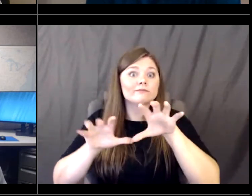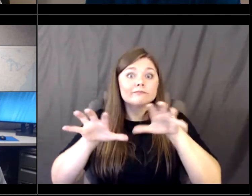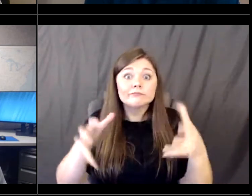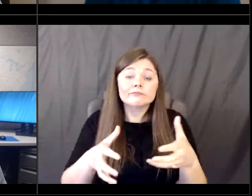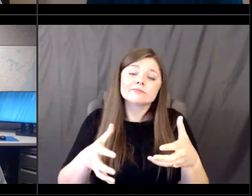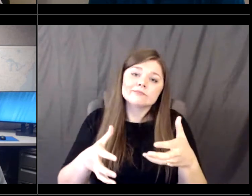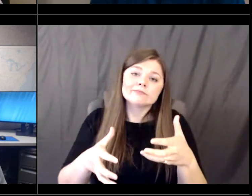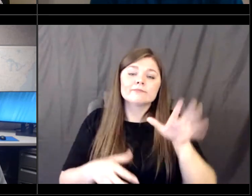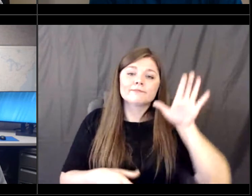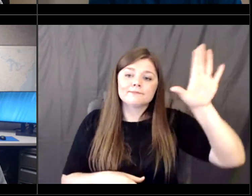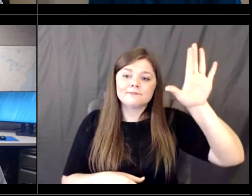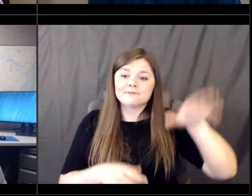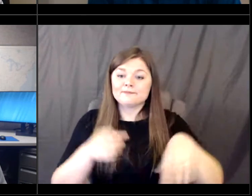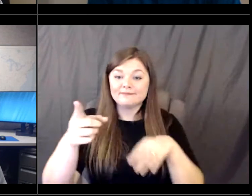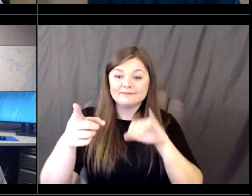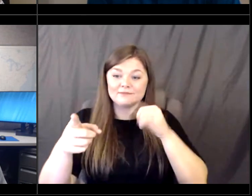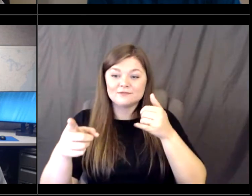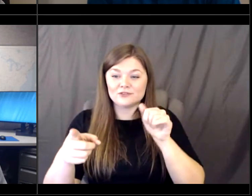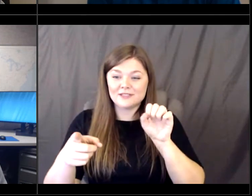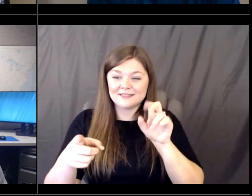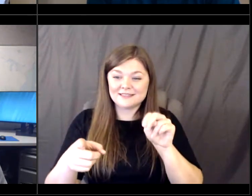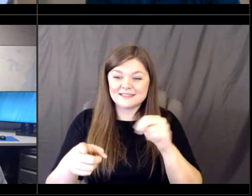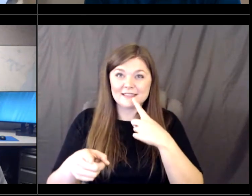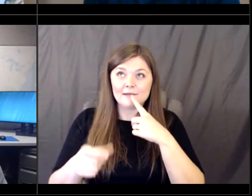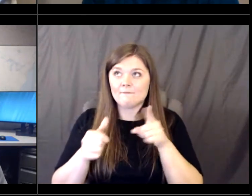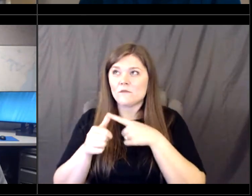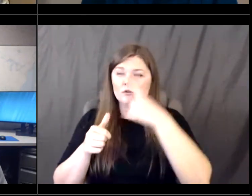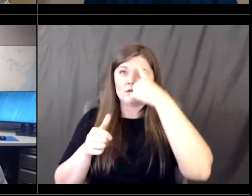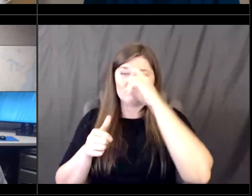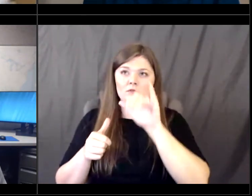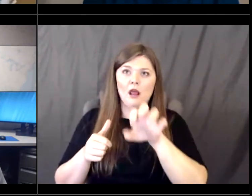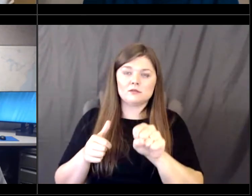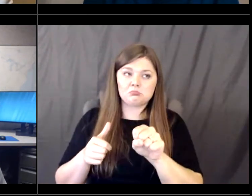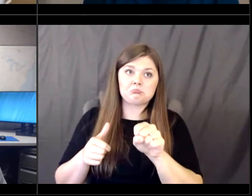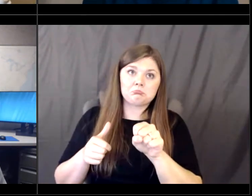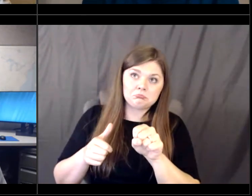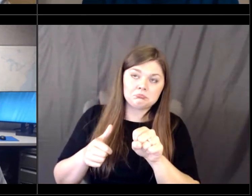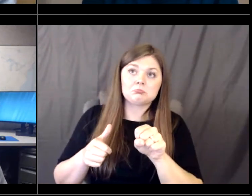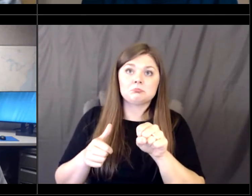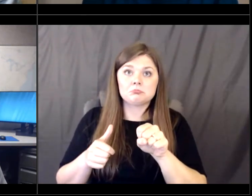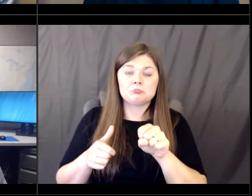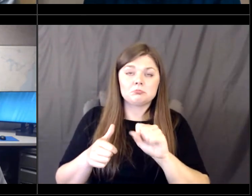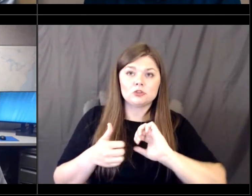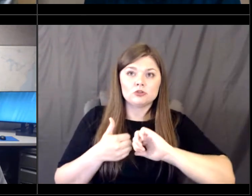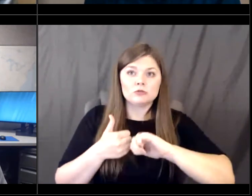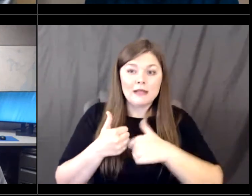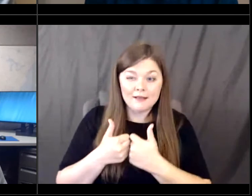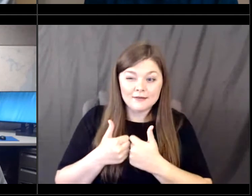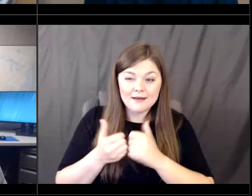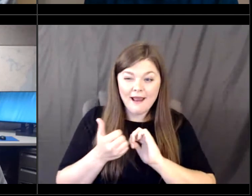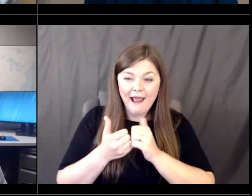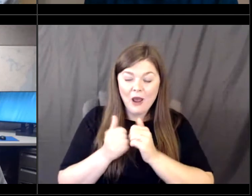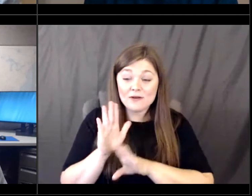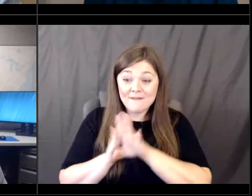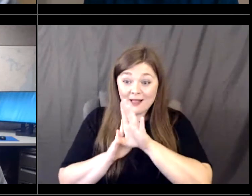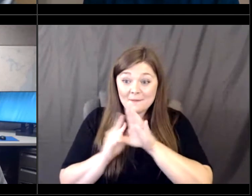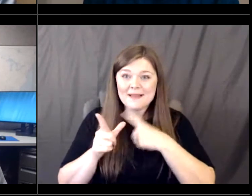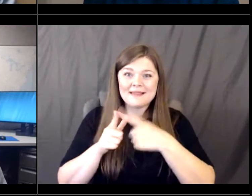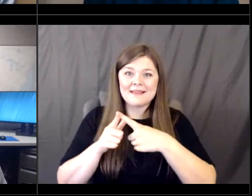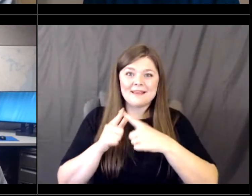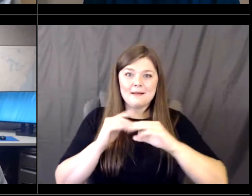My first answer is yes. The challenge would be to develop those and then maintain consistency,